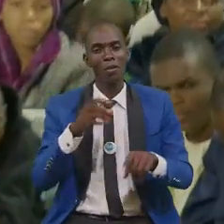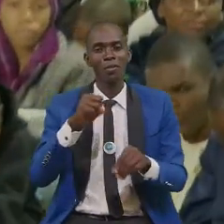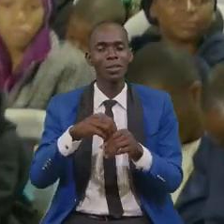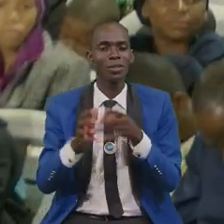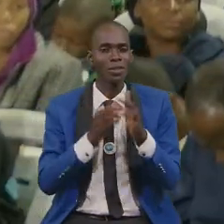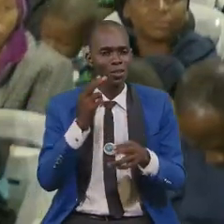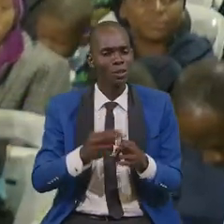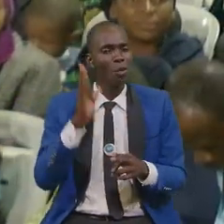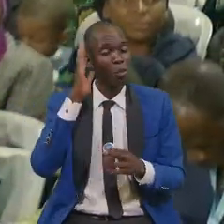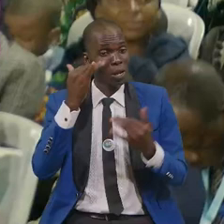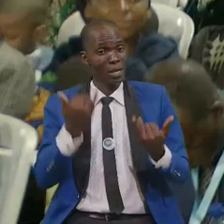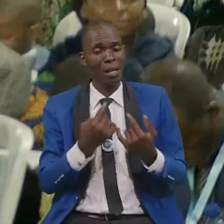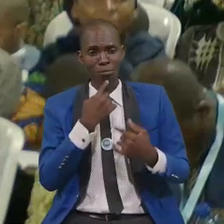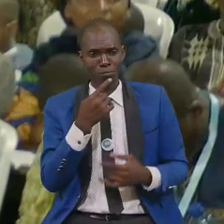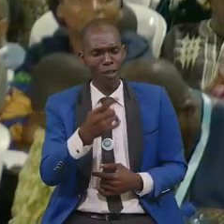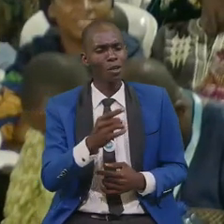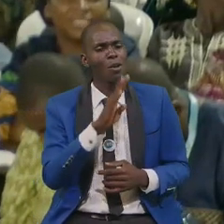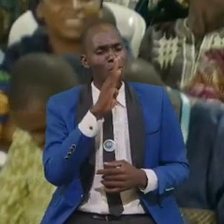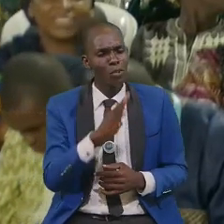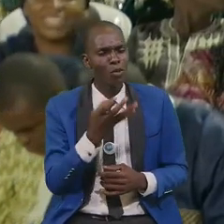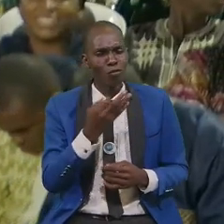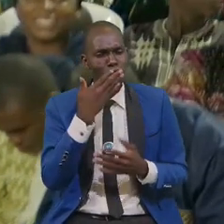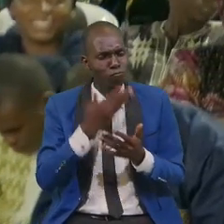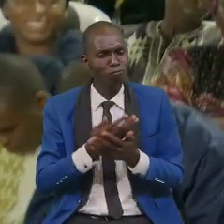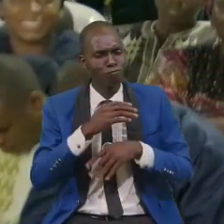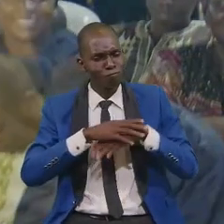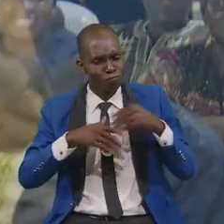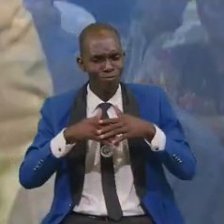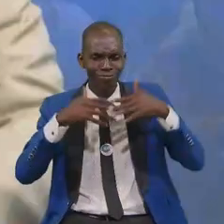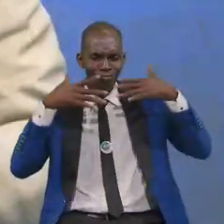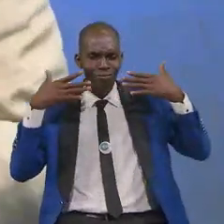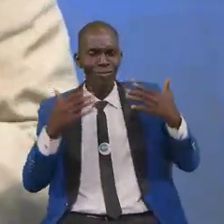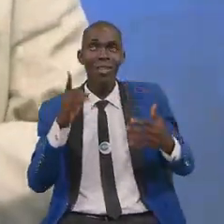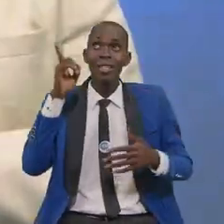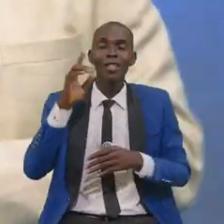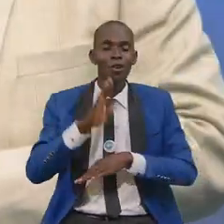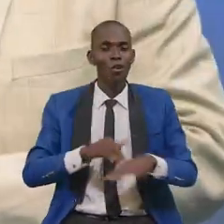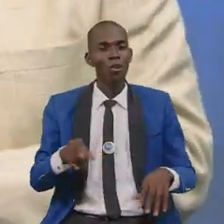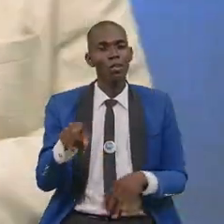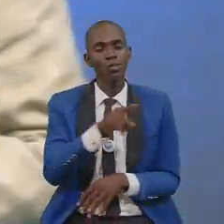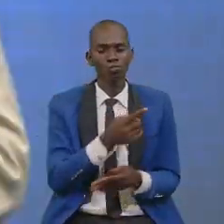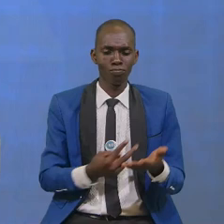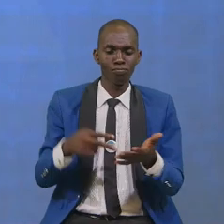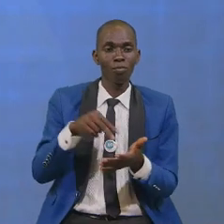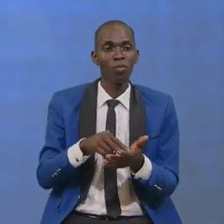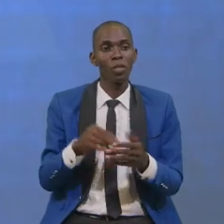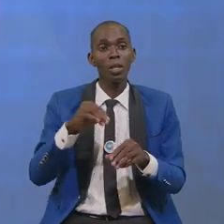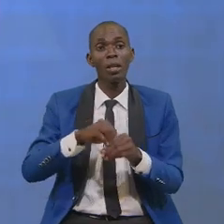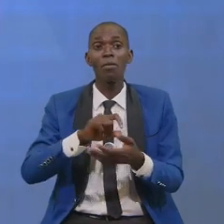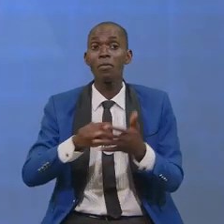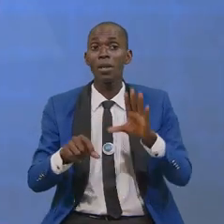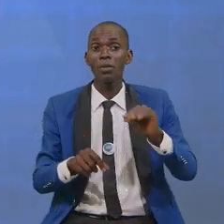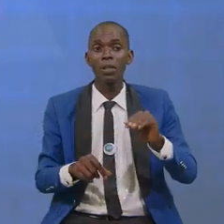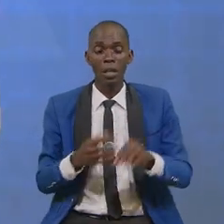of good comfort, rise, he calleth thee." Verse 50, in verse 50, and he,